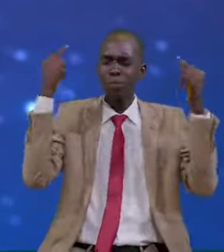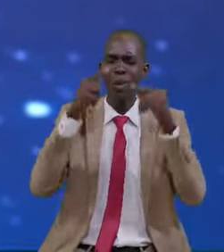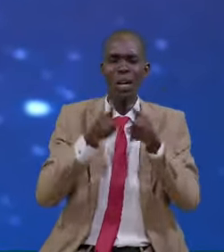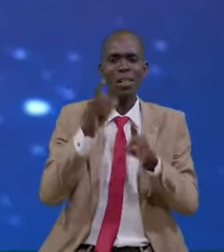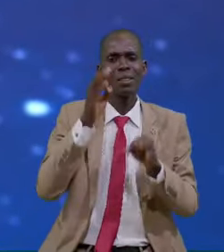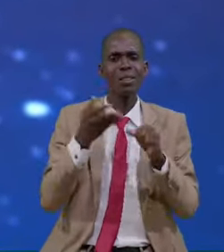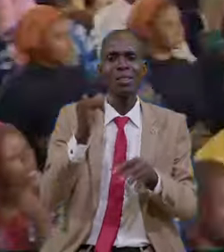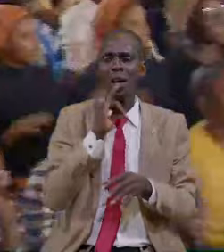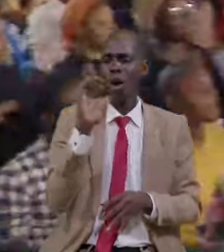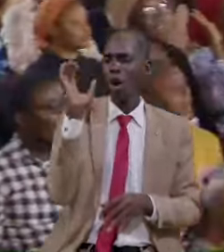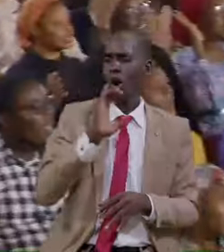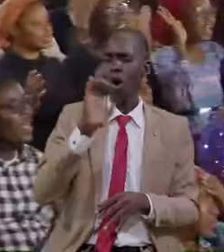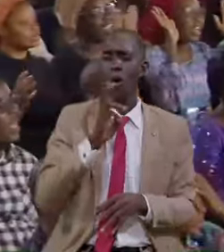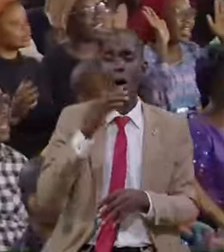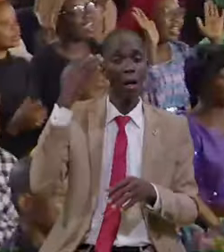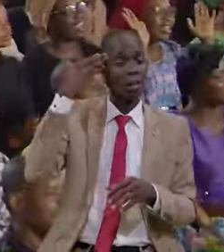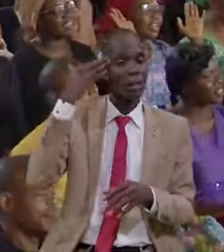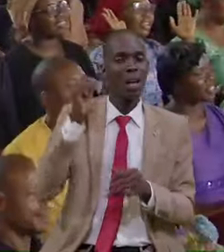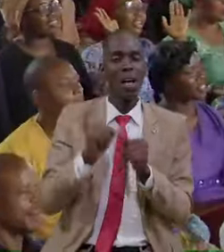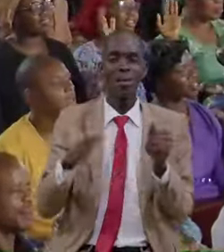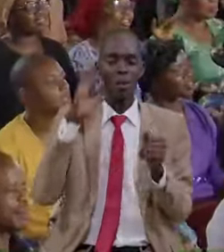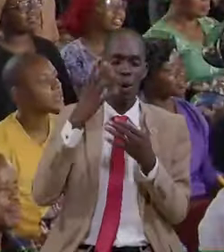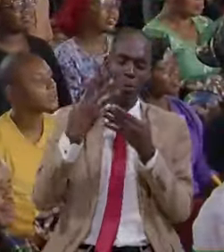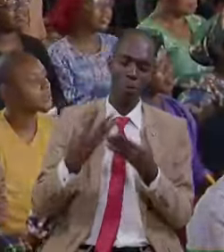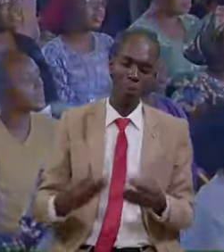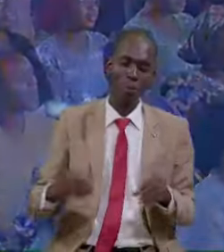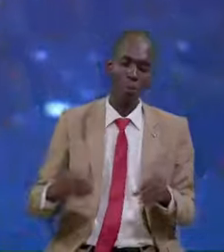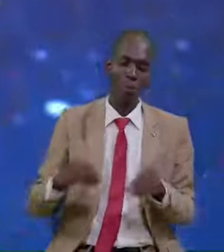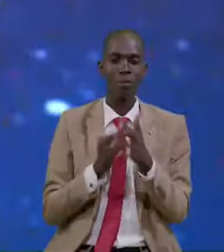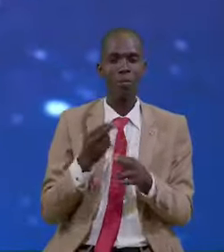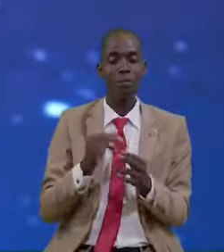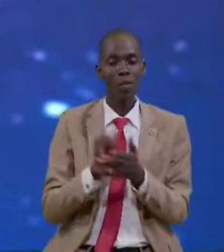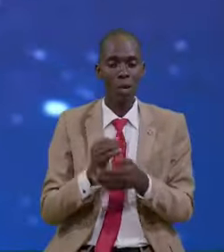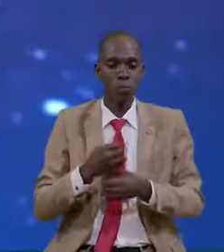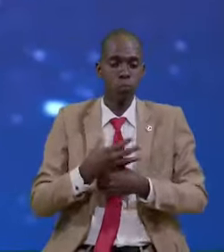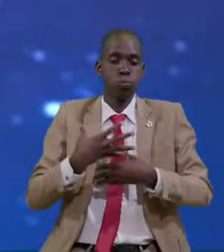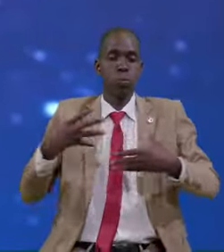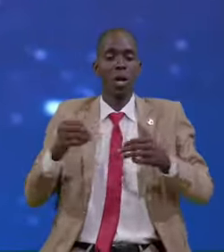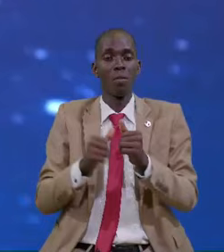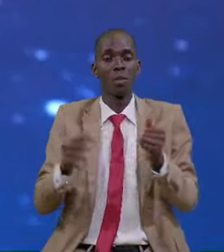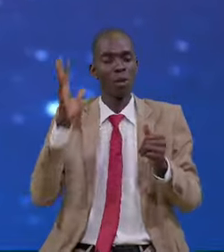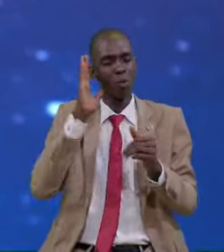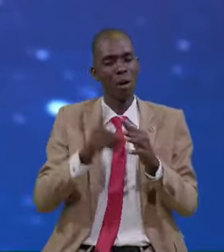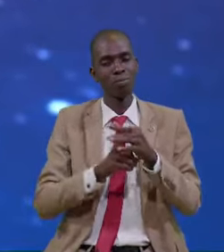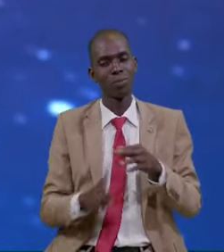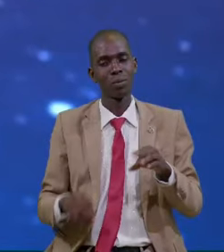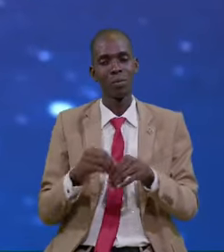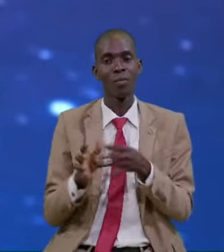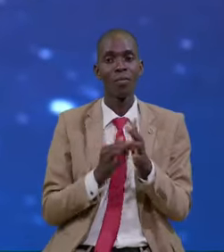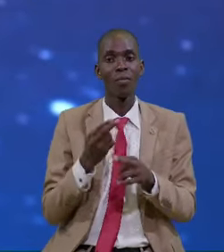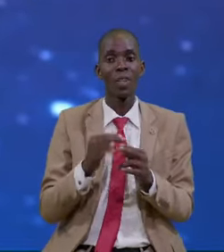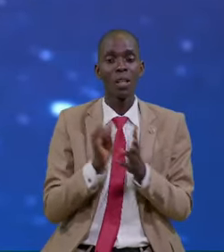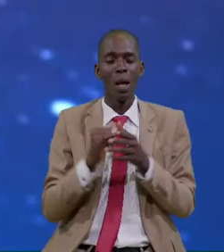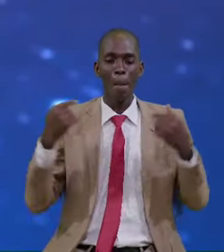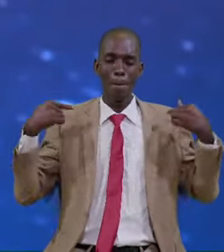everything will calm down. That swelling, everything will vanish away. That pain in your